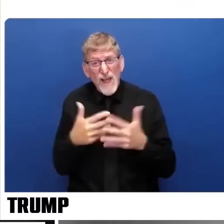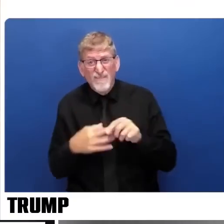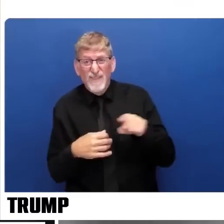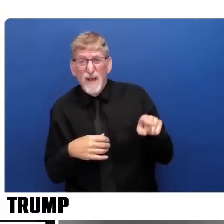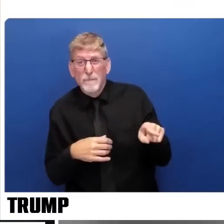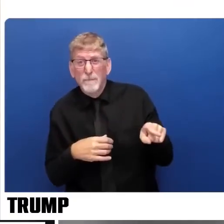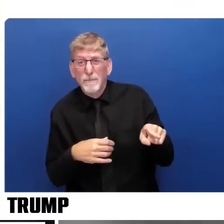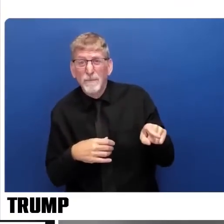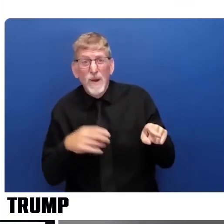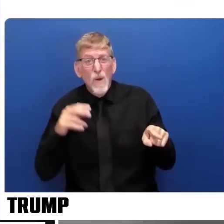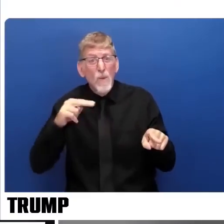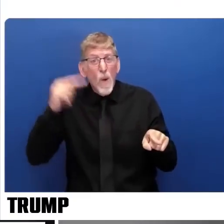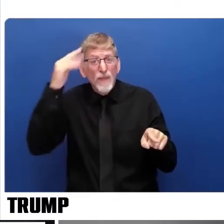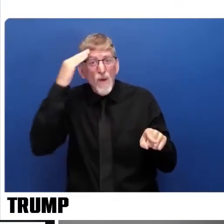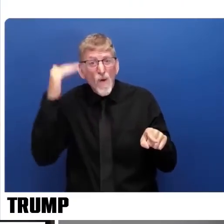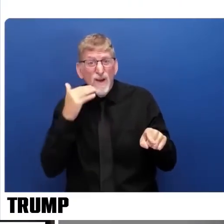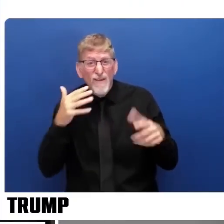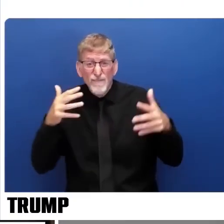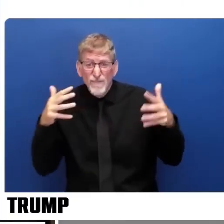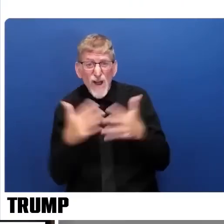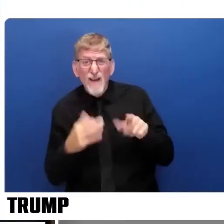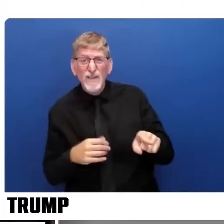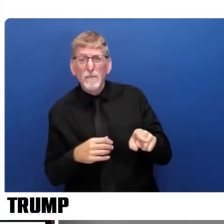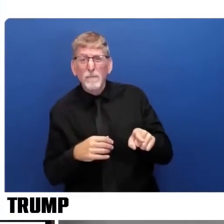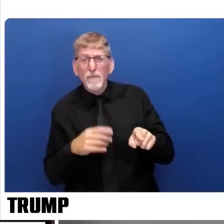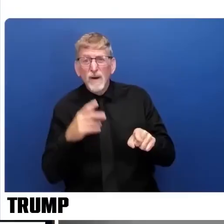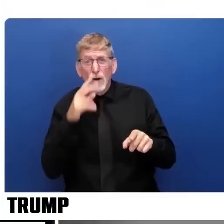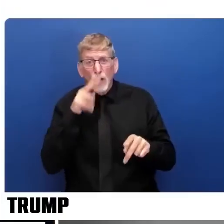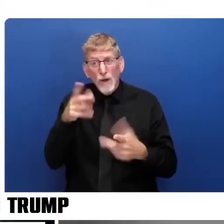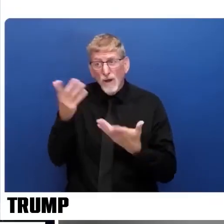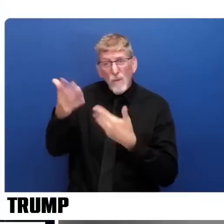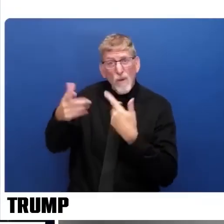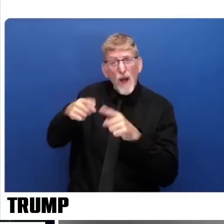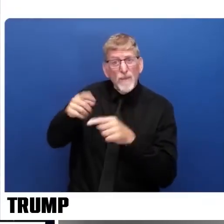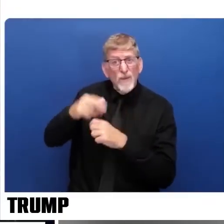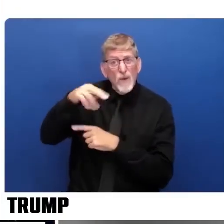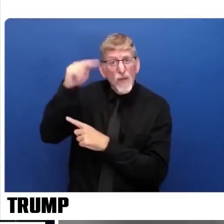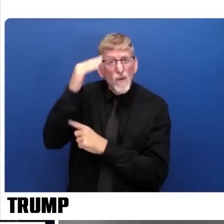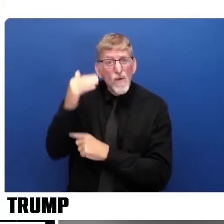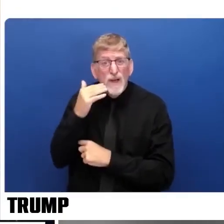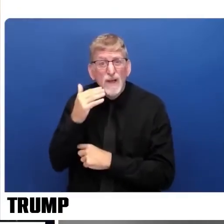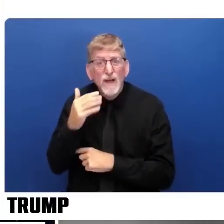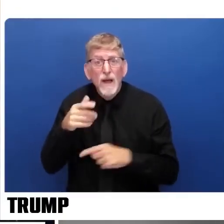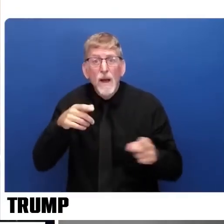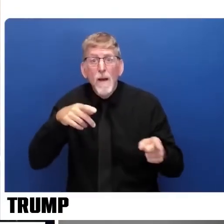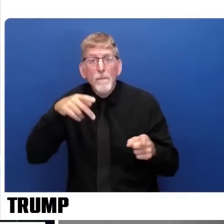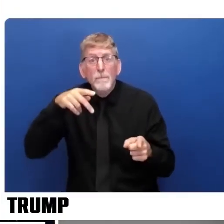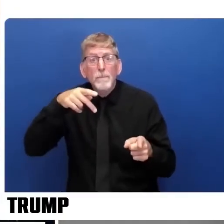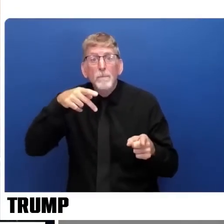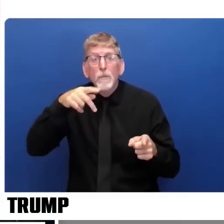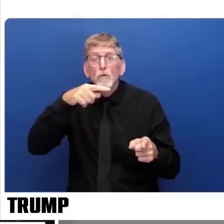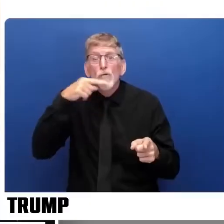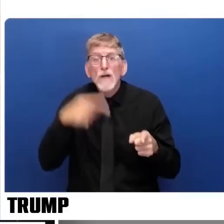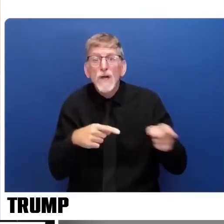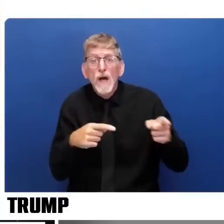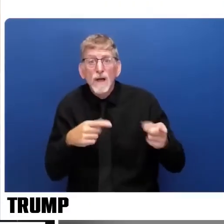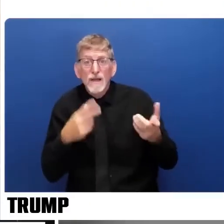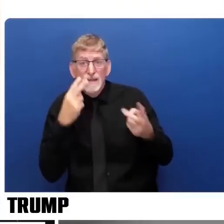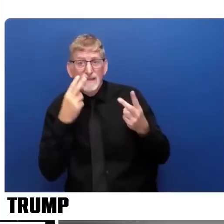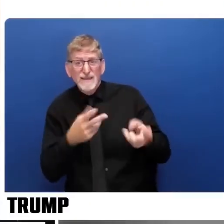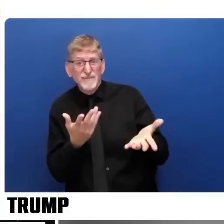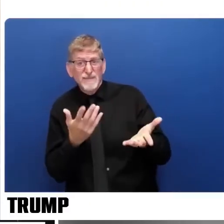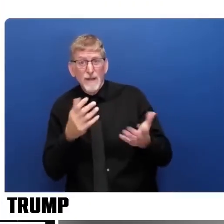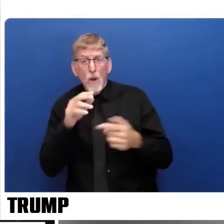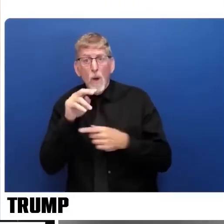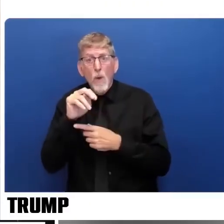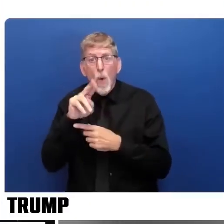said Russia was afraid of him. I ended the Nord Stream 2 pipeline, and Biden put it back on day one, but he ended the XL